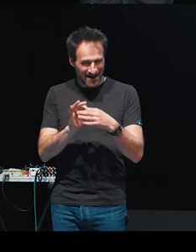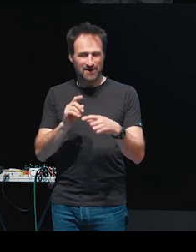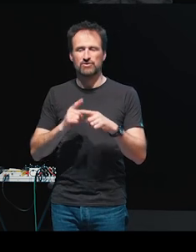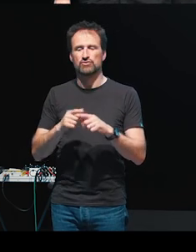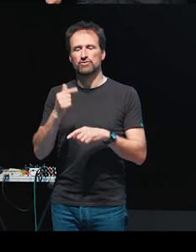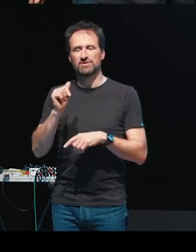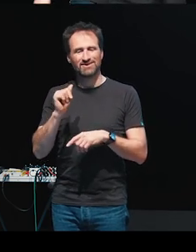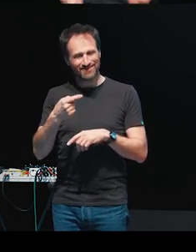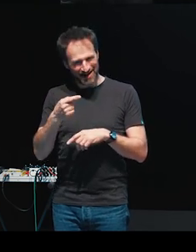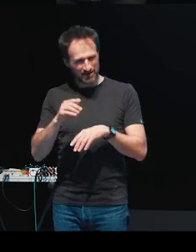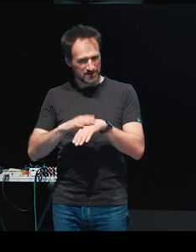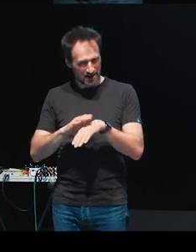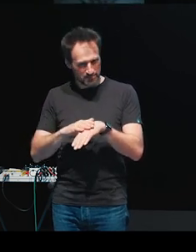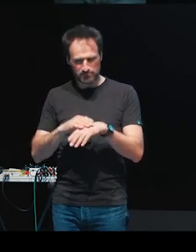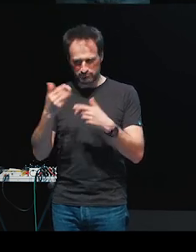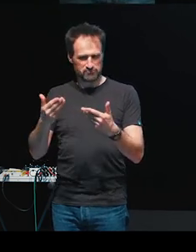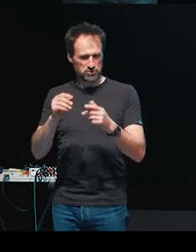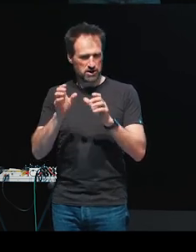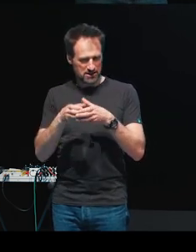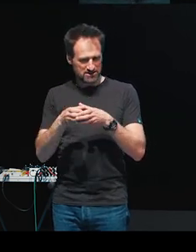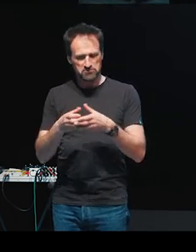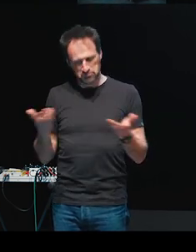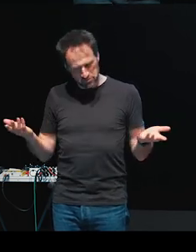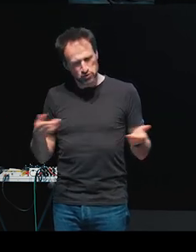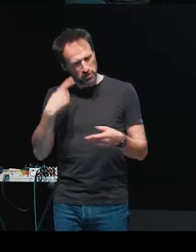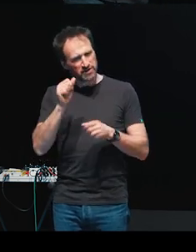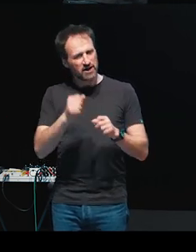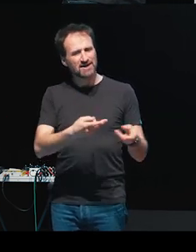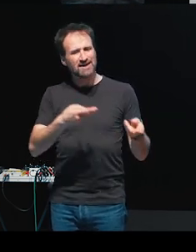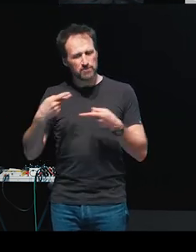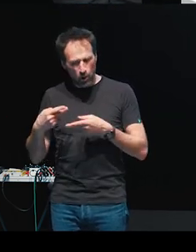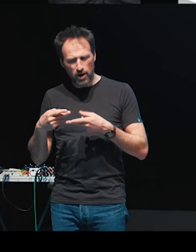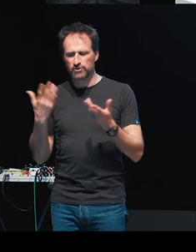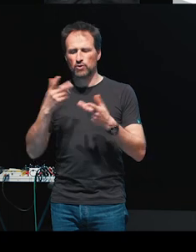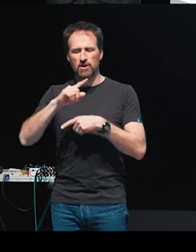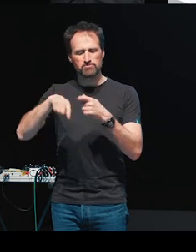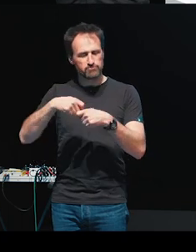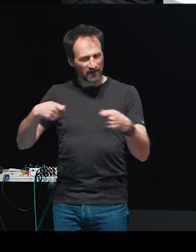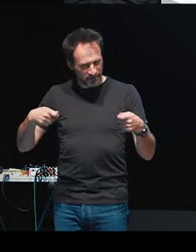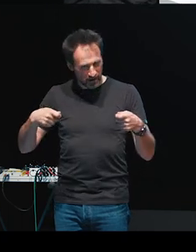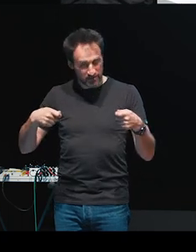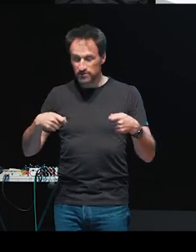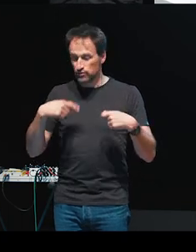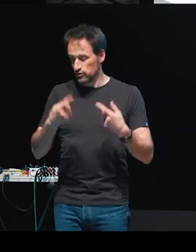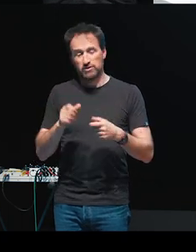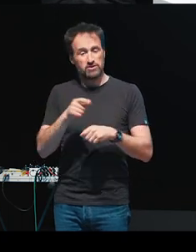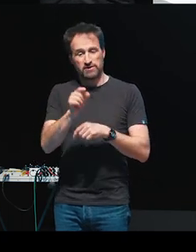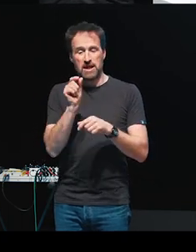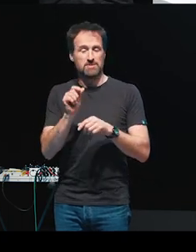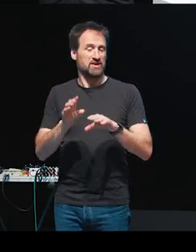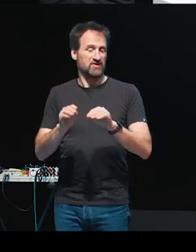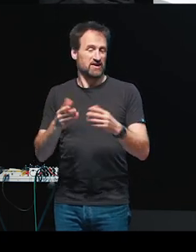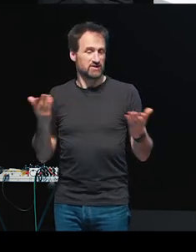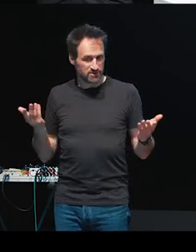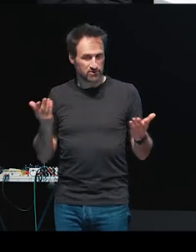class, and that's it. After that, you can import your bundle, and then you can use your element, and the